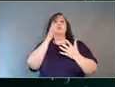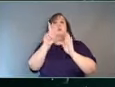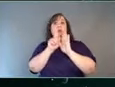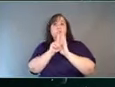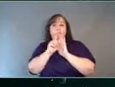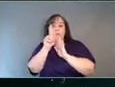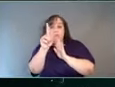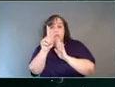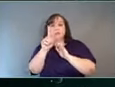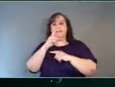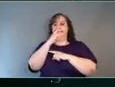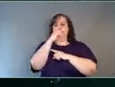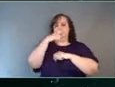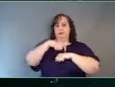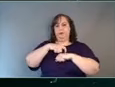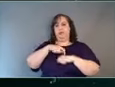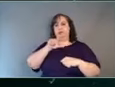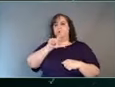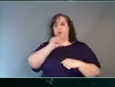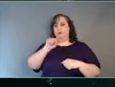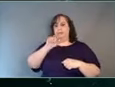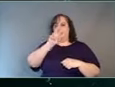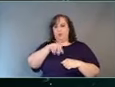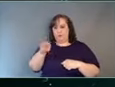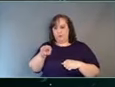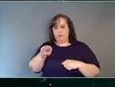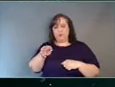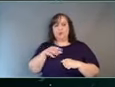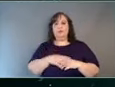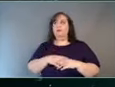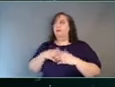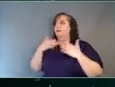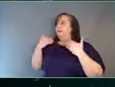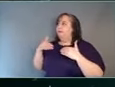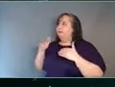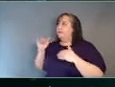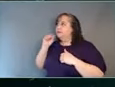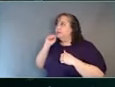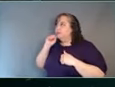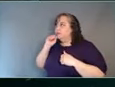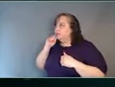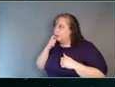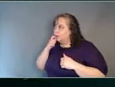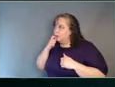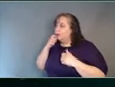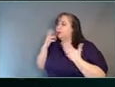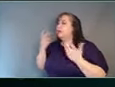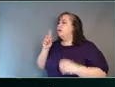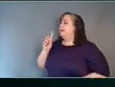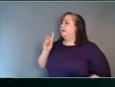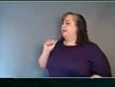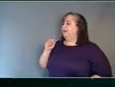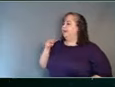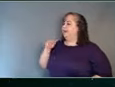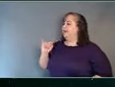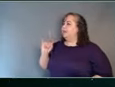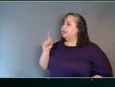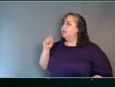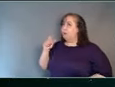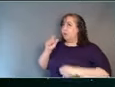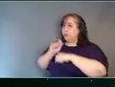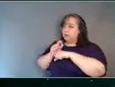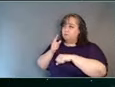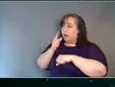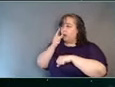This is so cool. Now, Danny, when we send these spacecraft out to study asteroids, do they bring all the instruments with them? Can we